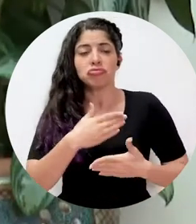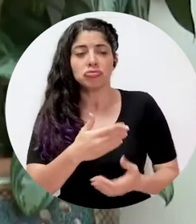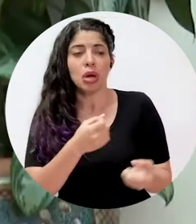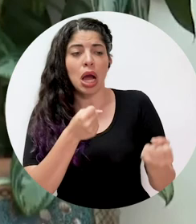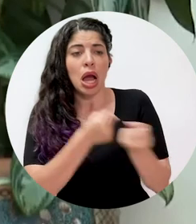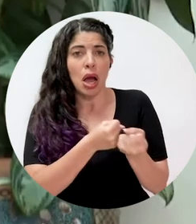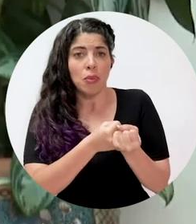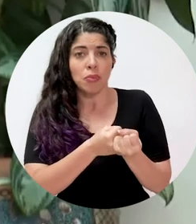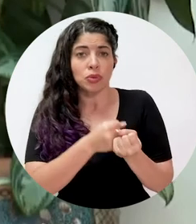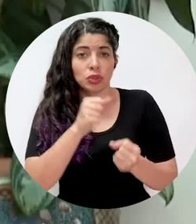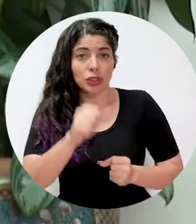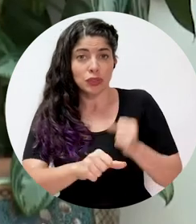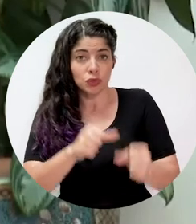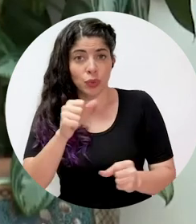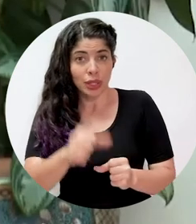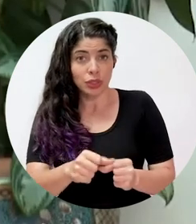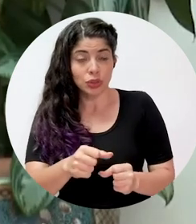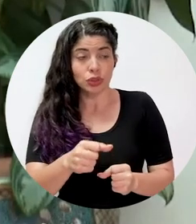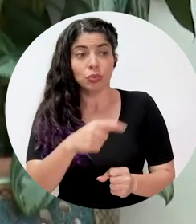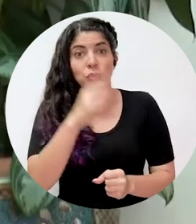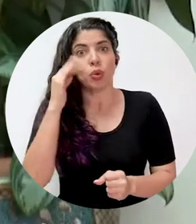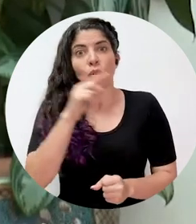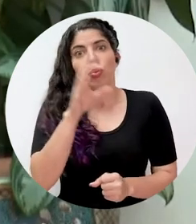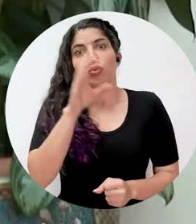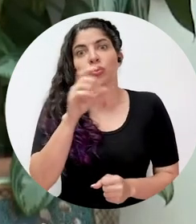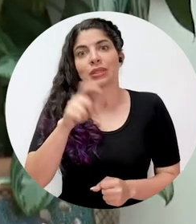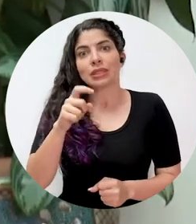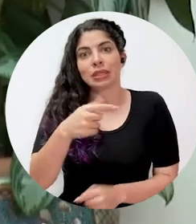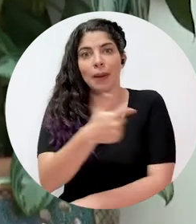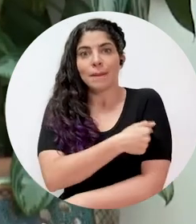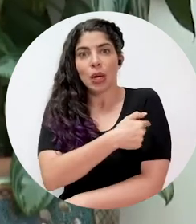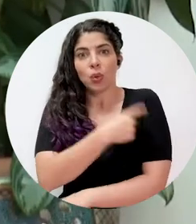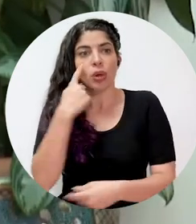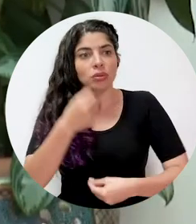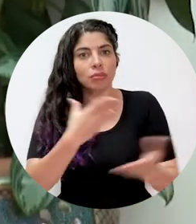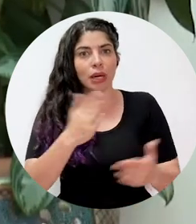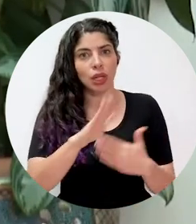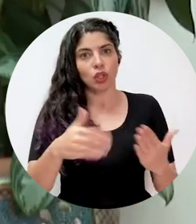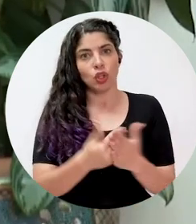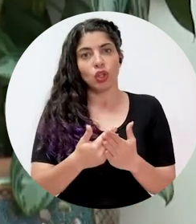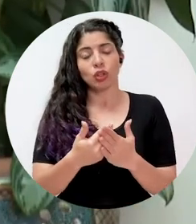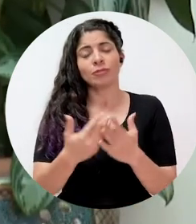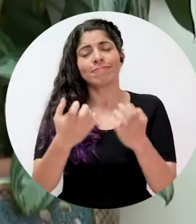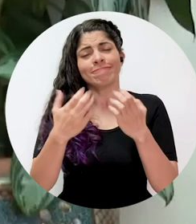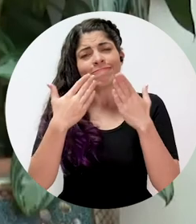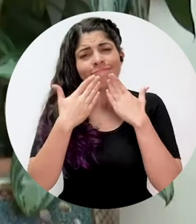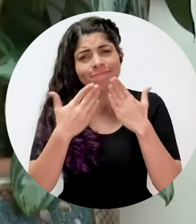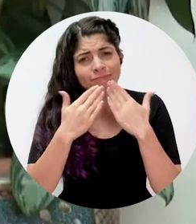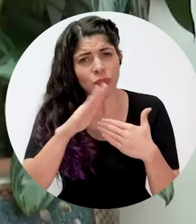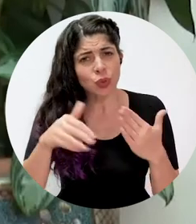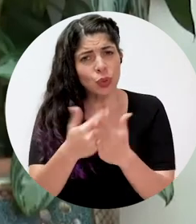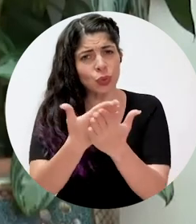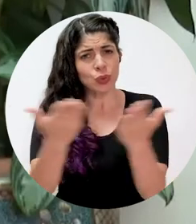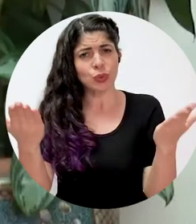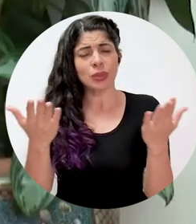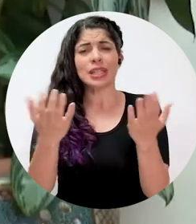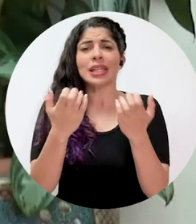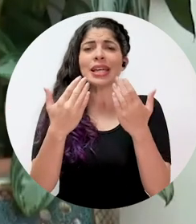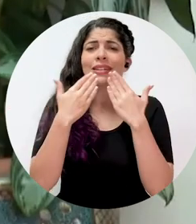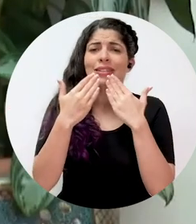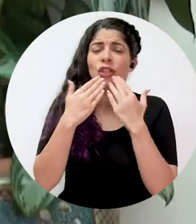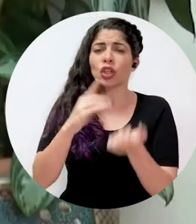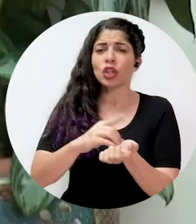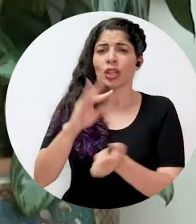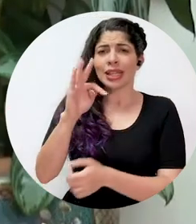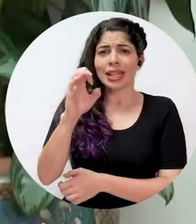to support those efforts in order to have vaccines for everybody. I want to thank you all.